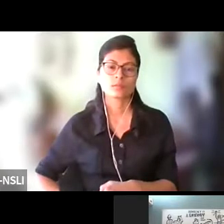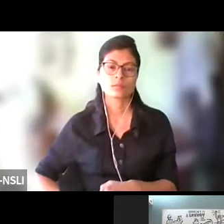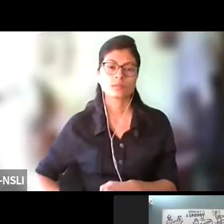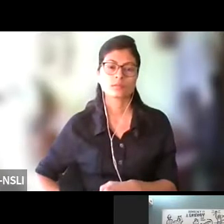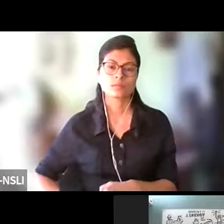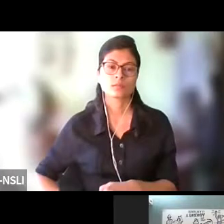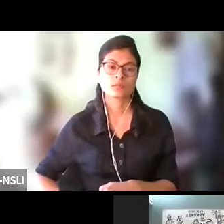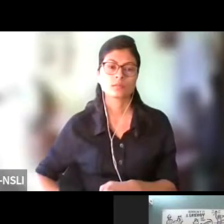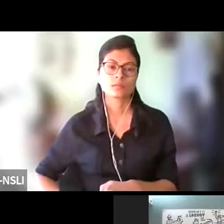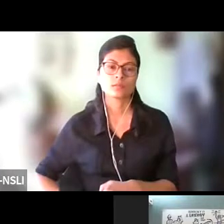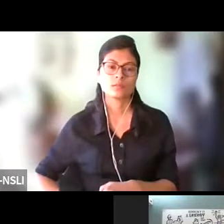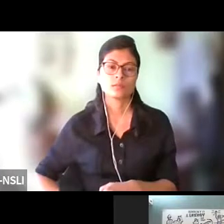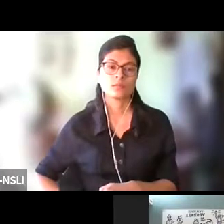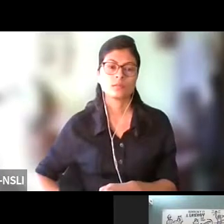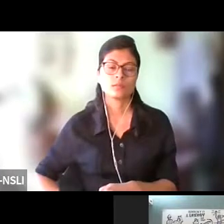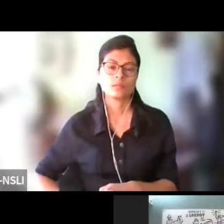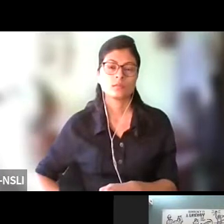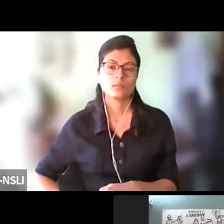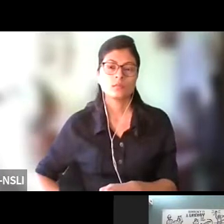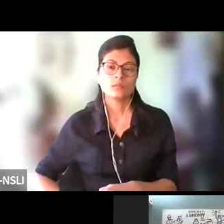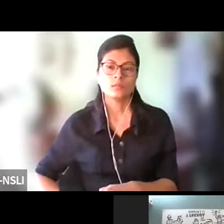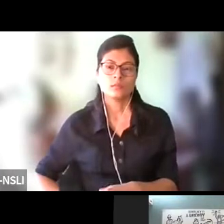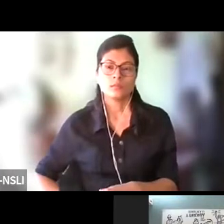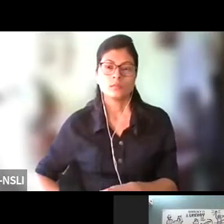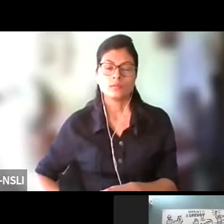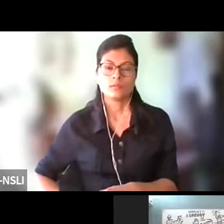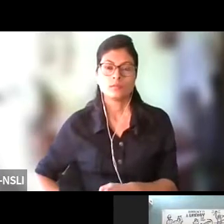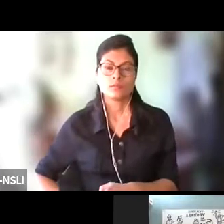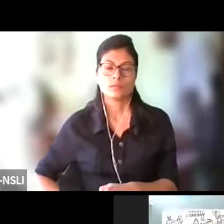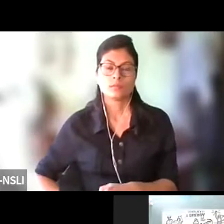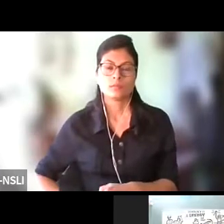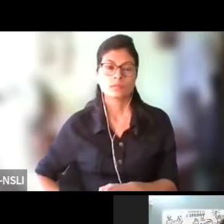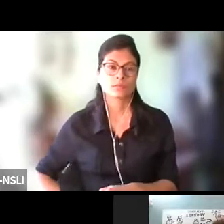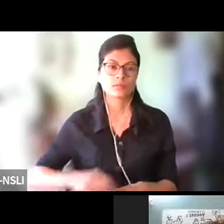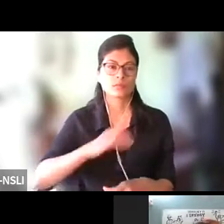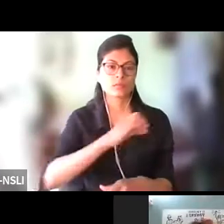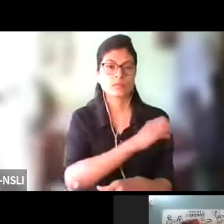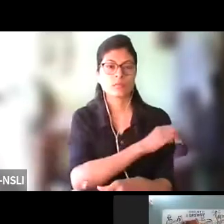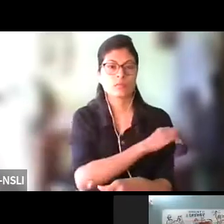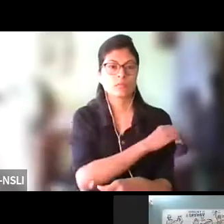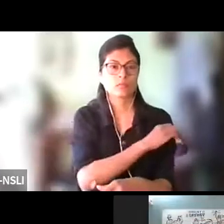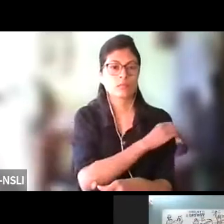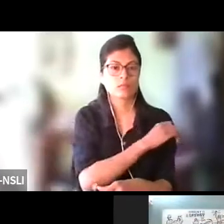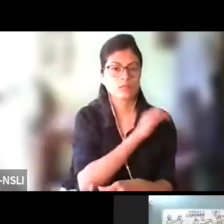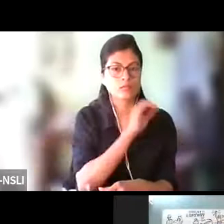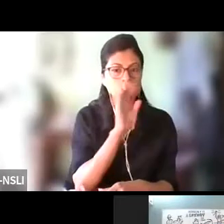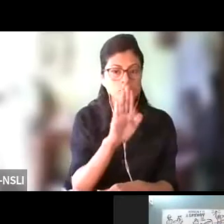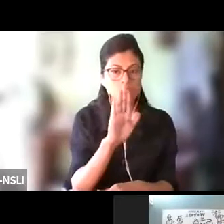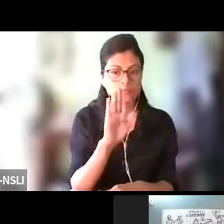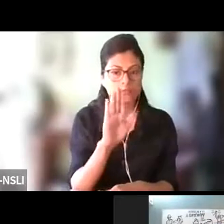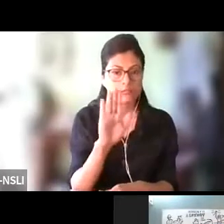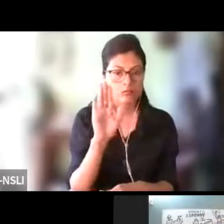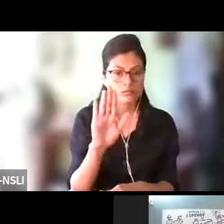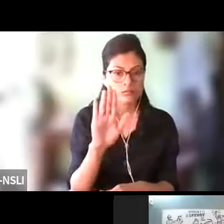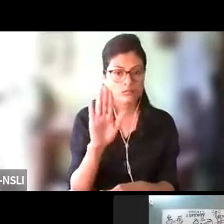Is Pratima still with us? Can you confirm if Pratima is still with us?